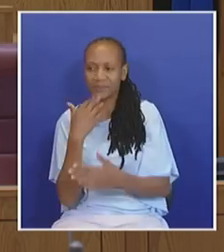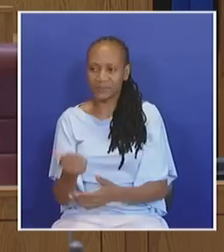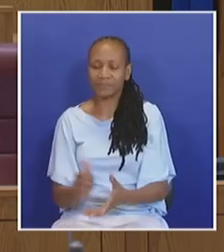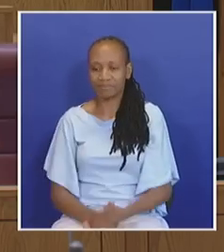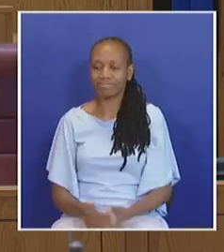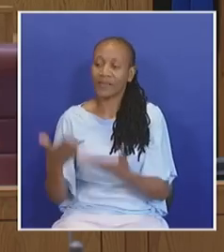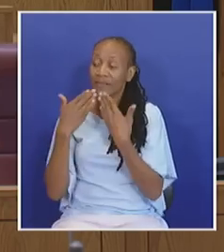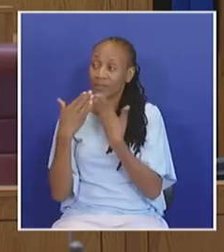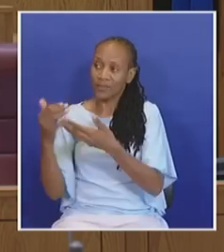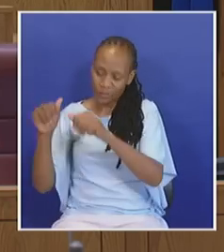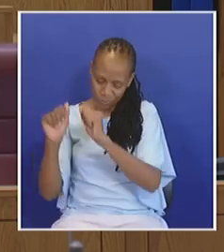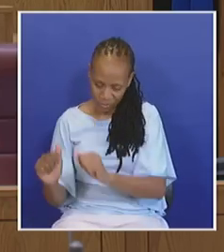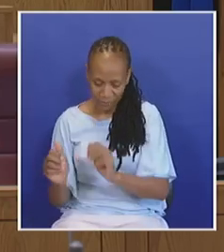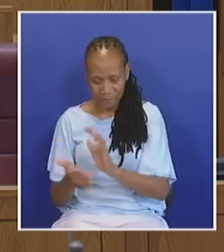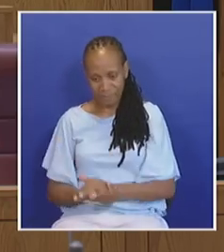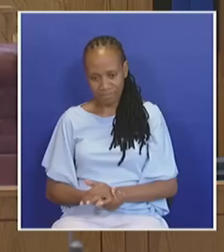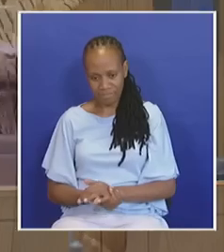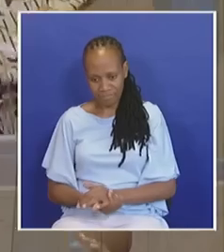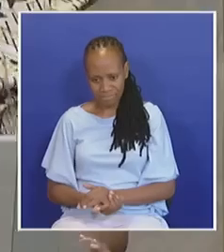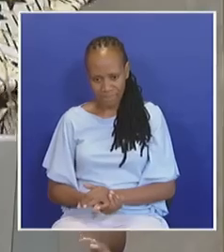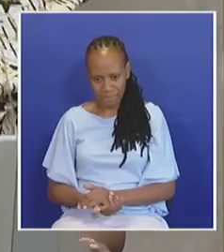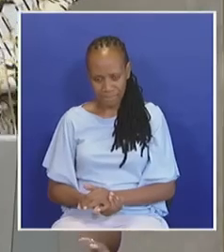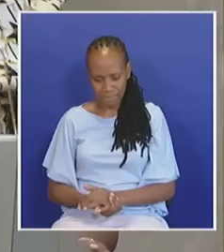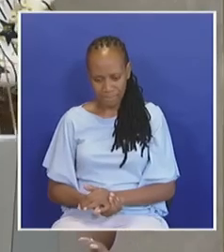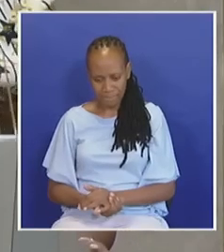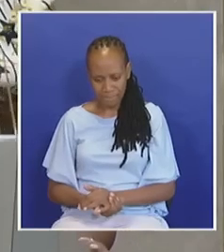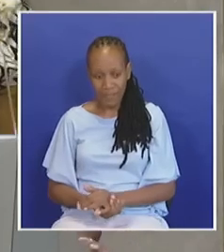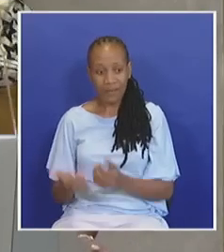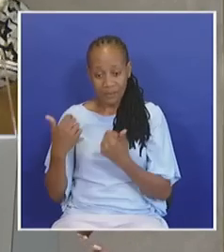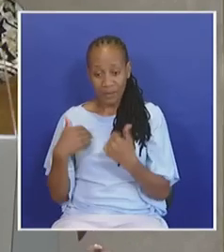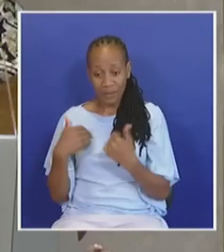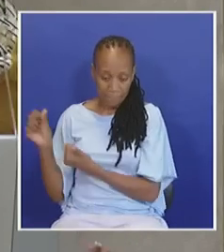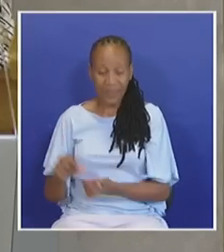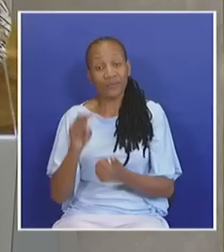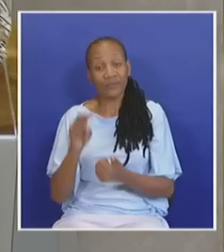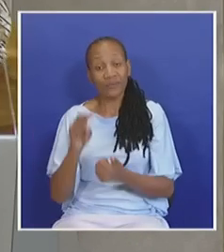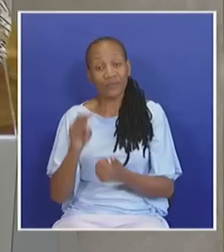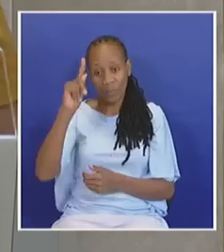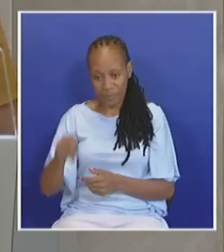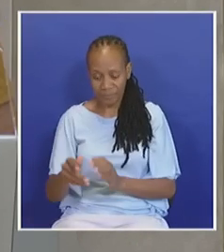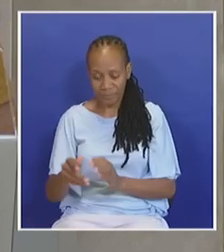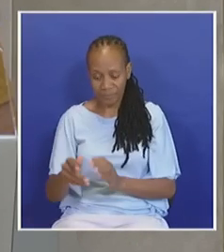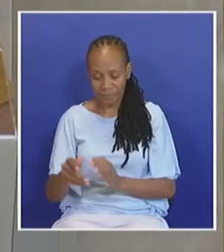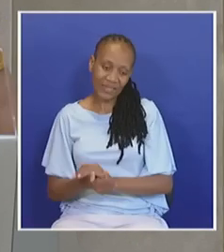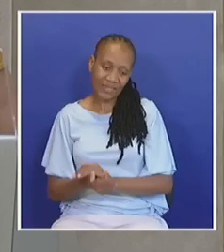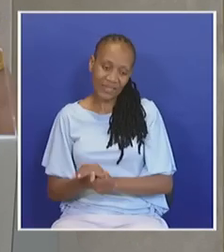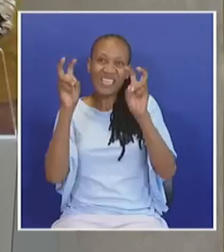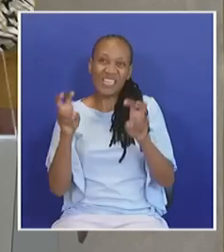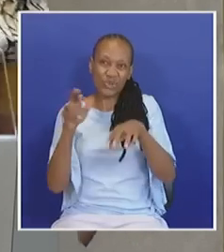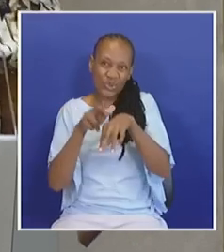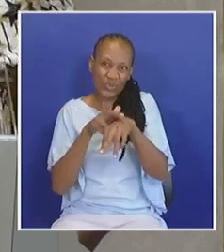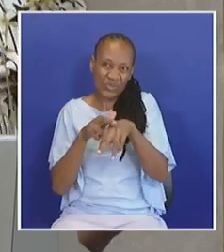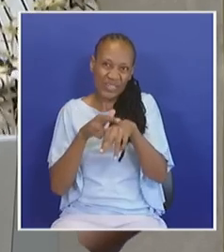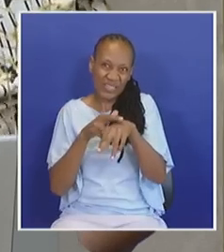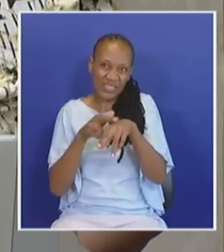you very much, Honorable Chair. Let me leave those one. Let me come to the House, Chair. When we raise issues of race in the House, it's not because we are